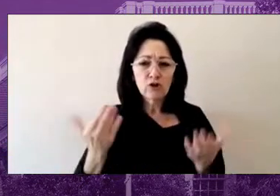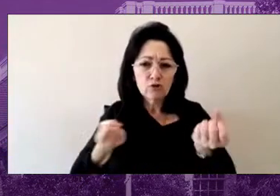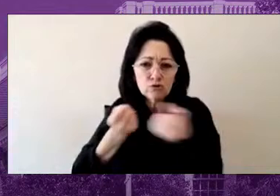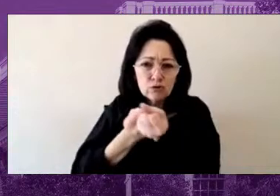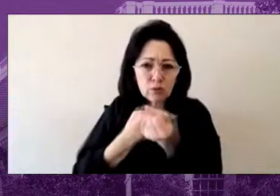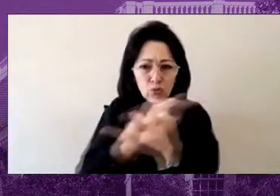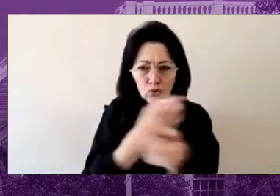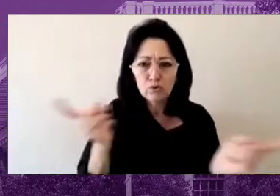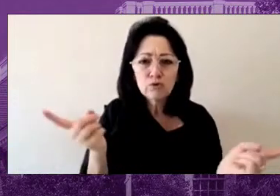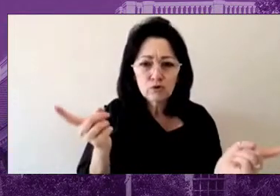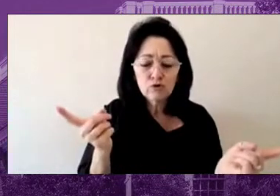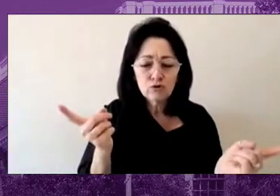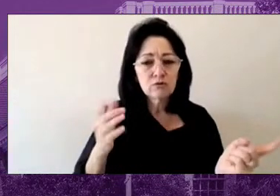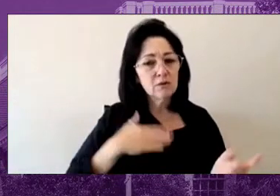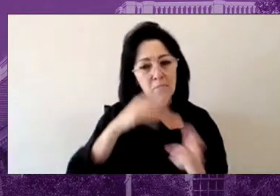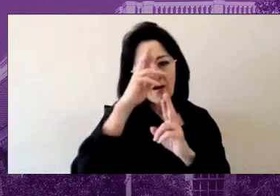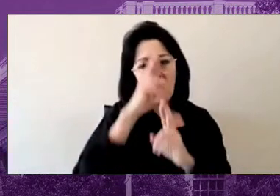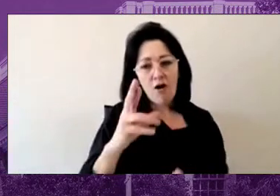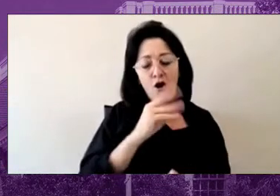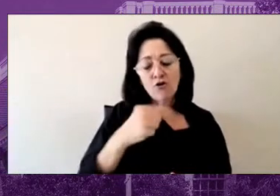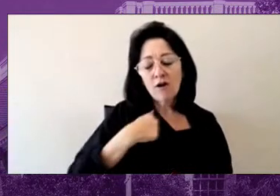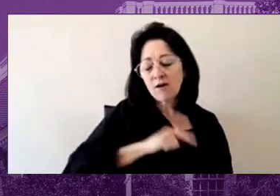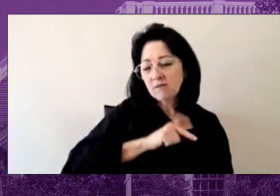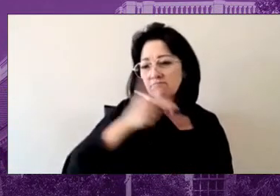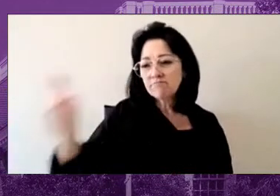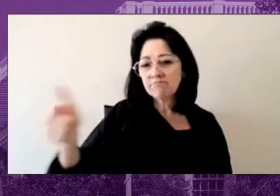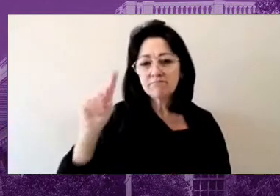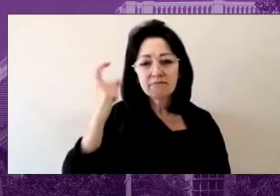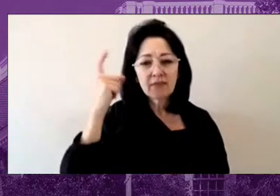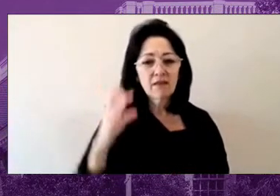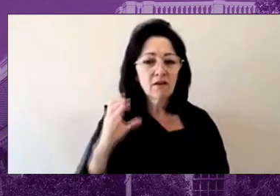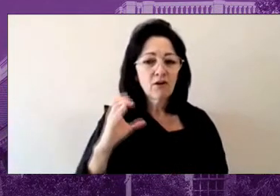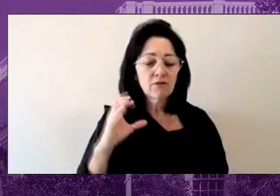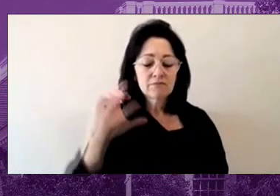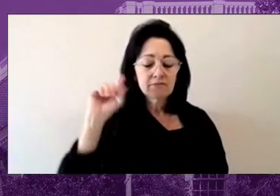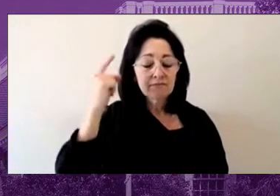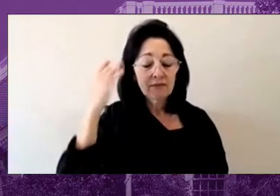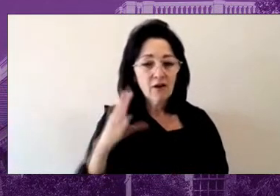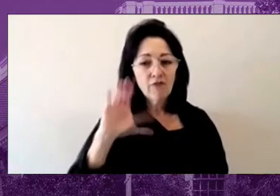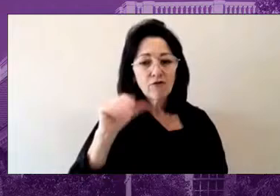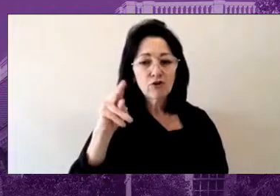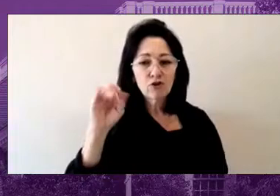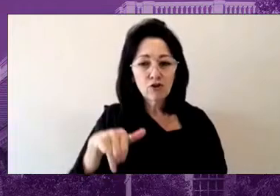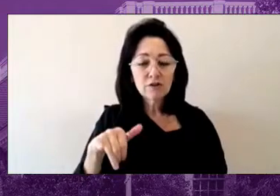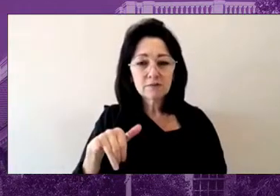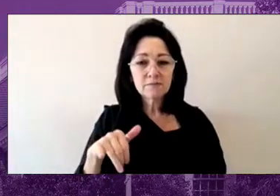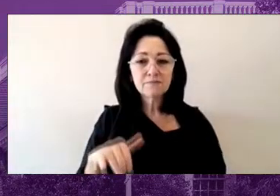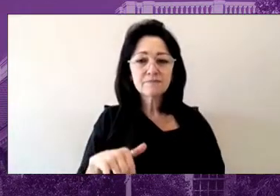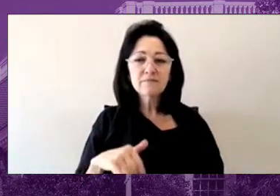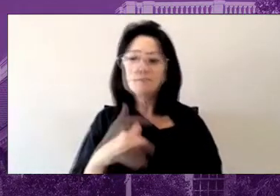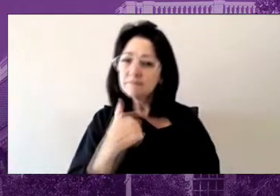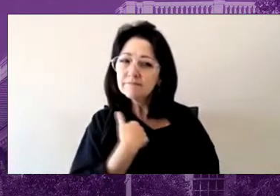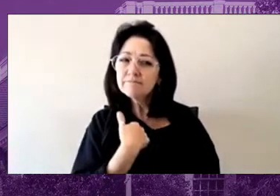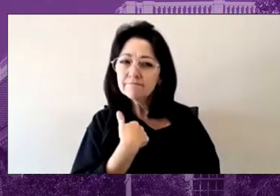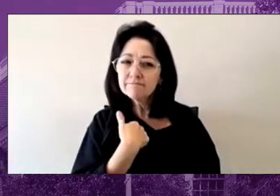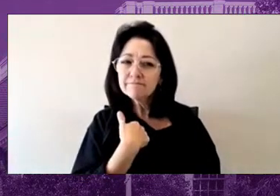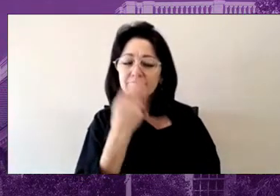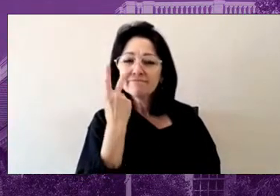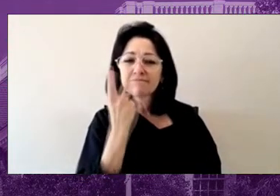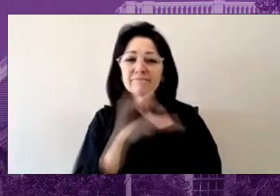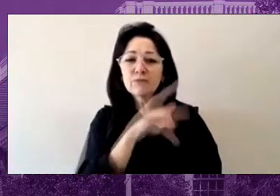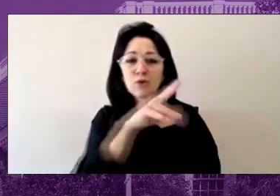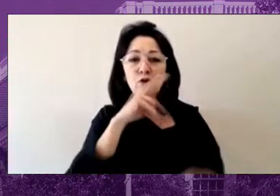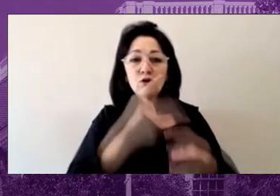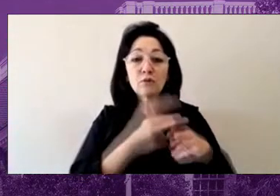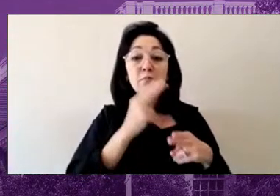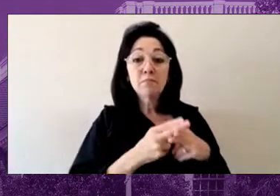Thank you very much, Sue, and thank you for the work of the coalition. You mentioned so many people normally would join us when we're in person. They'd be